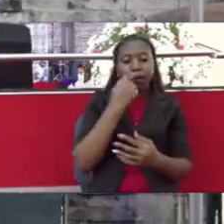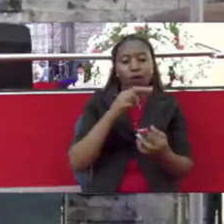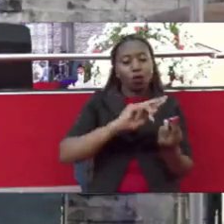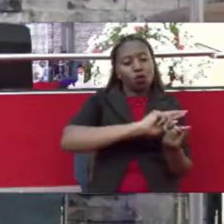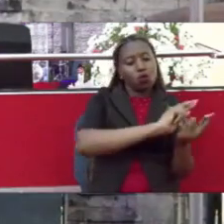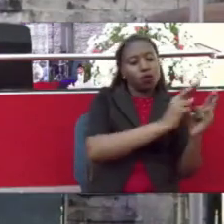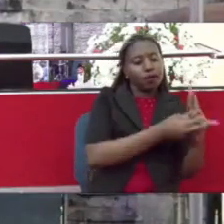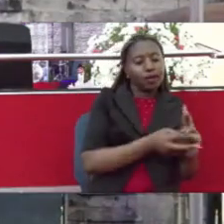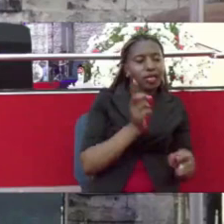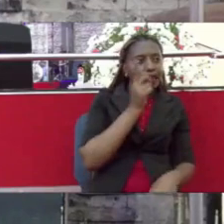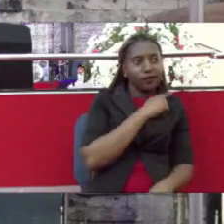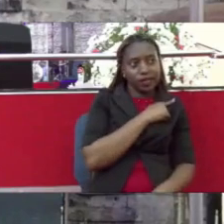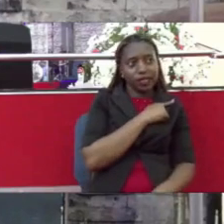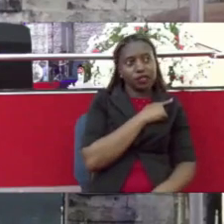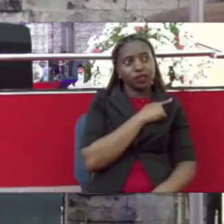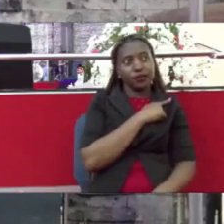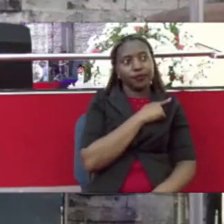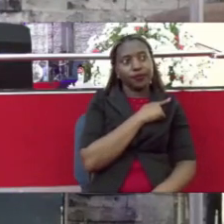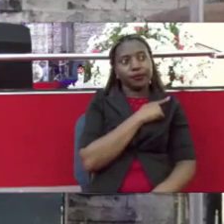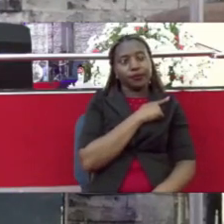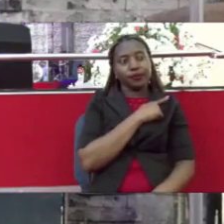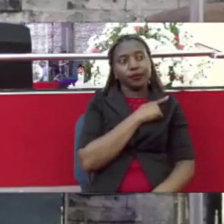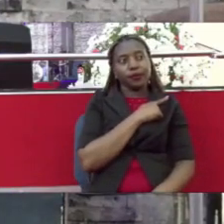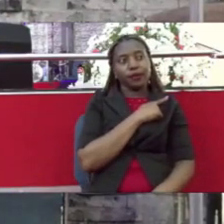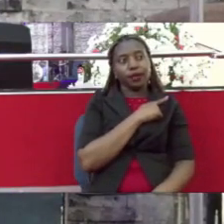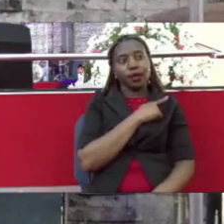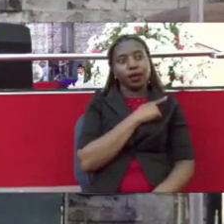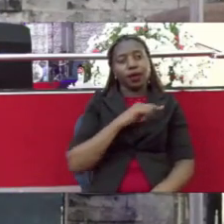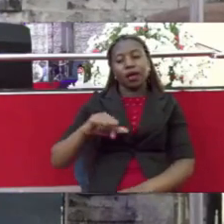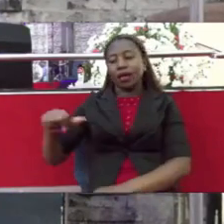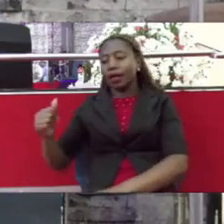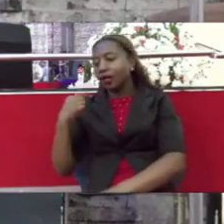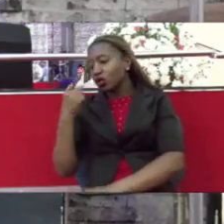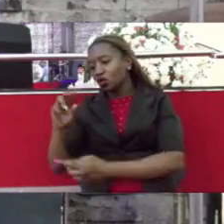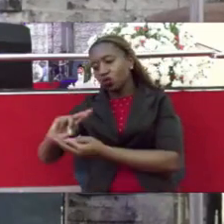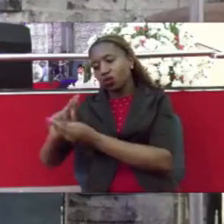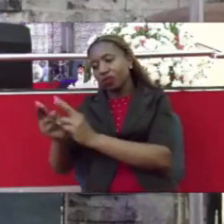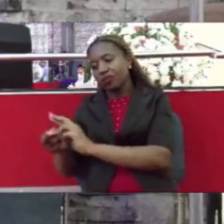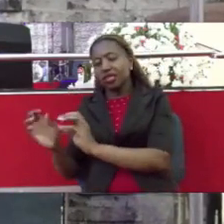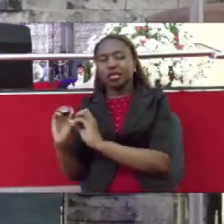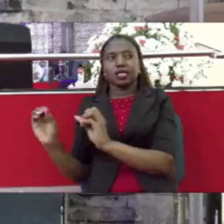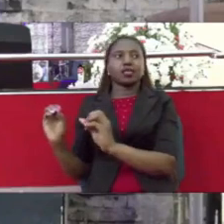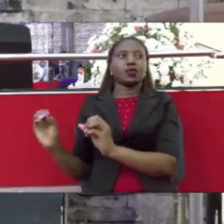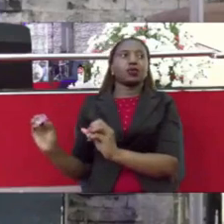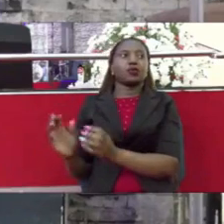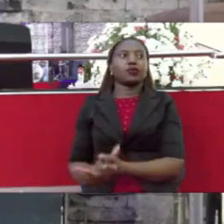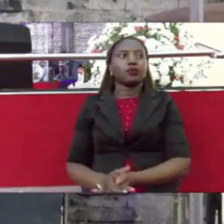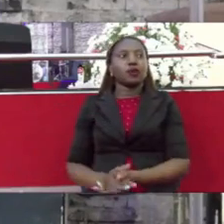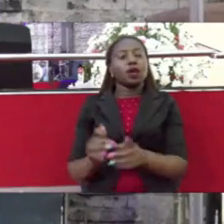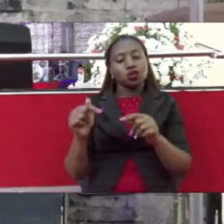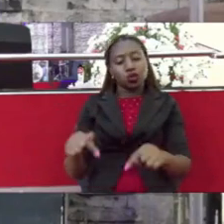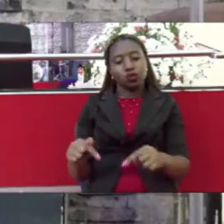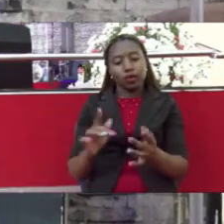na utenganisho wa wale ambao kwa uhakika wametubu. And they are unrepentant. Na wale ambao hawajatubu. So today Jesus